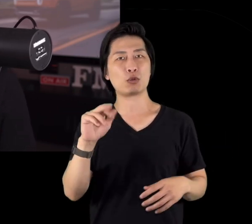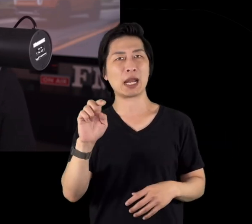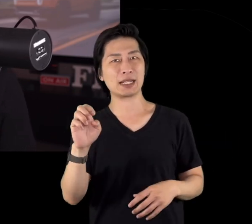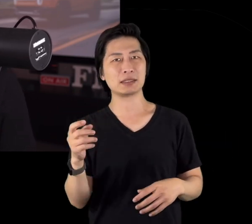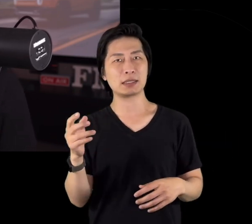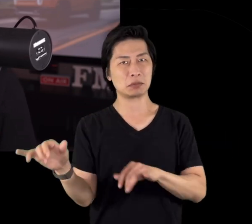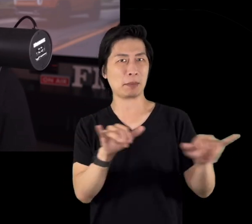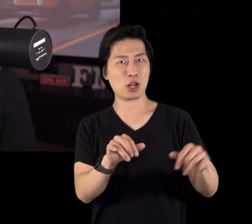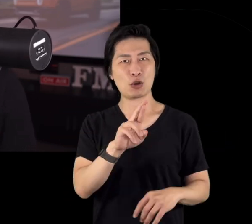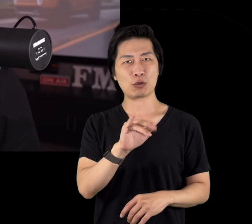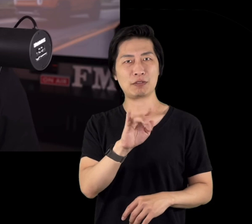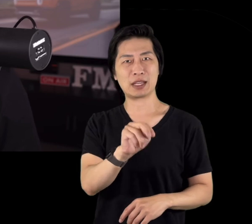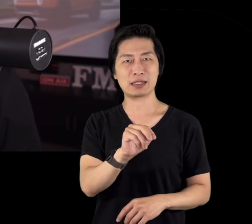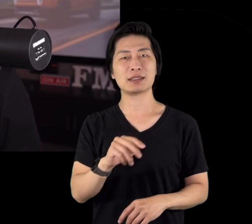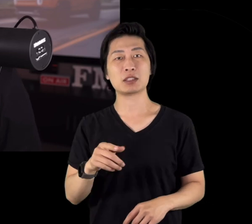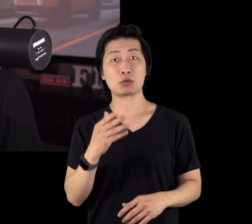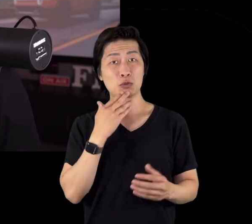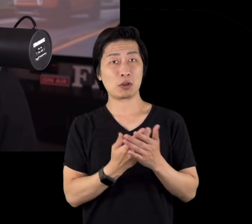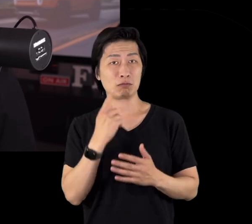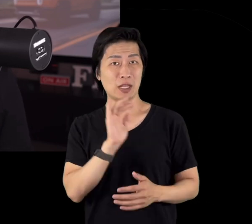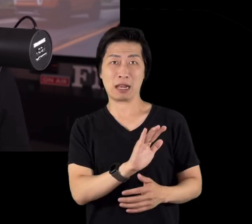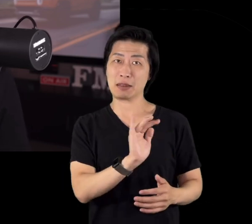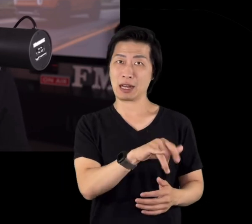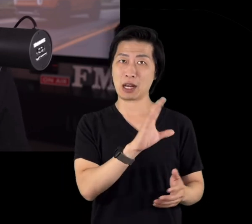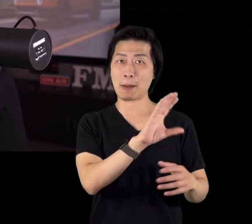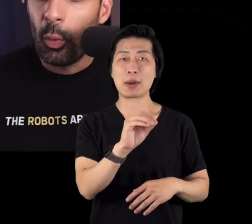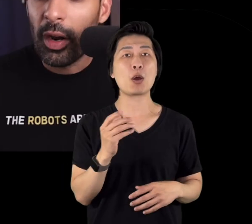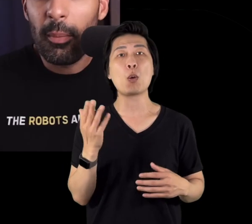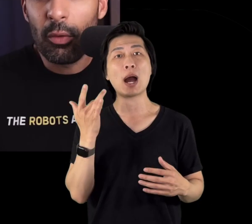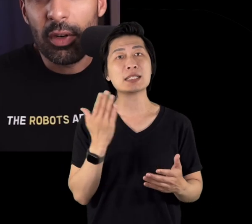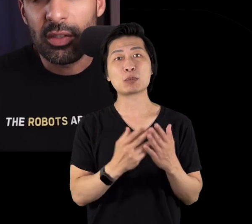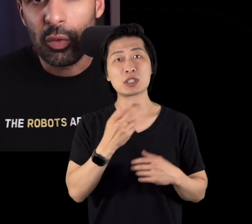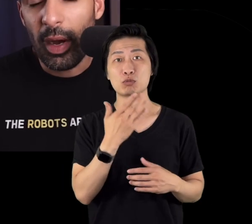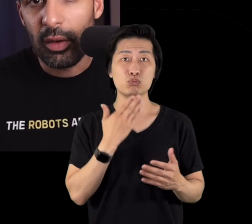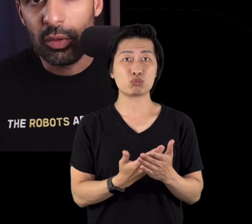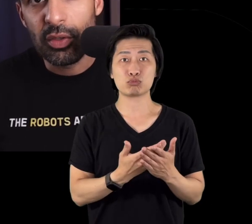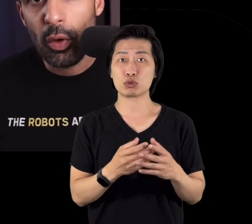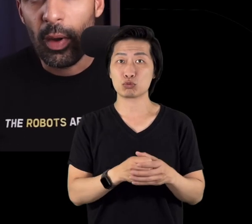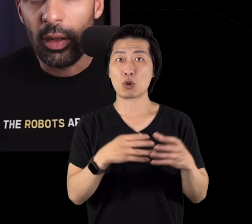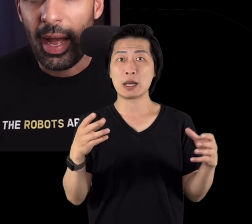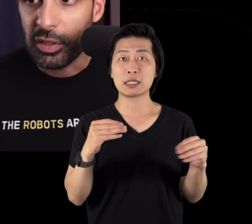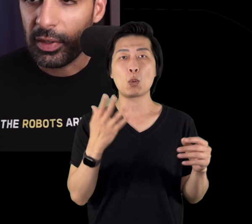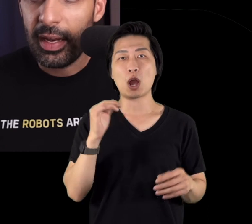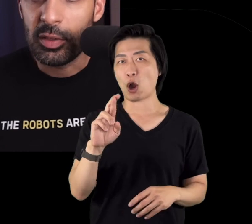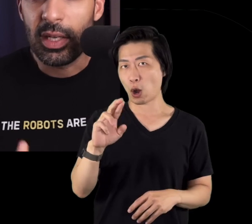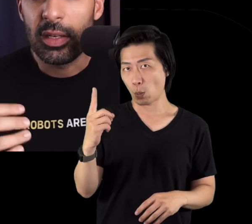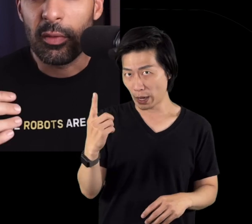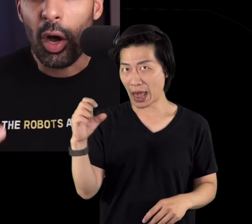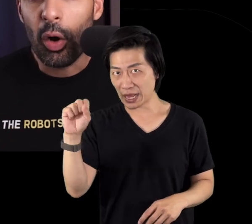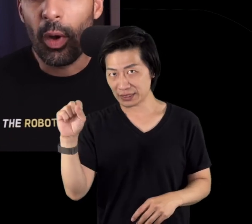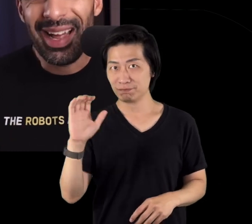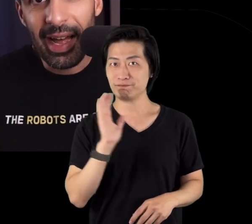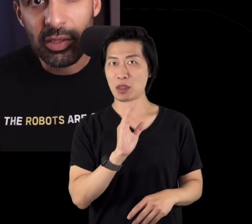in Rivian that they're having right now. So this is a really great thing from the company. One of the main reasons why they're doing so well as of late is because